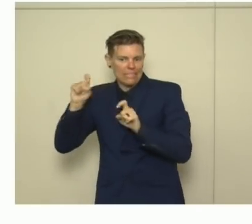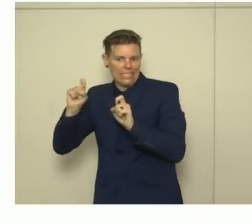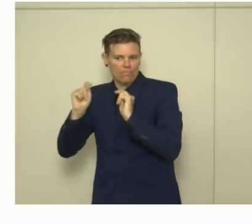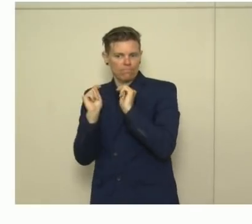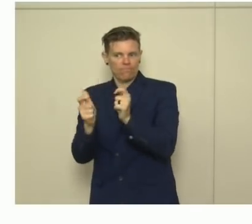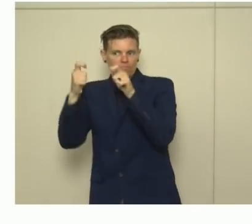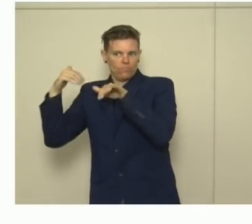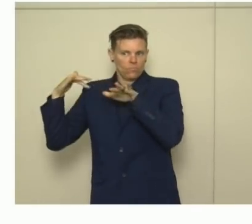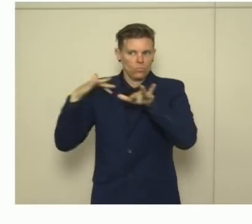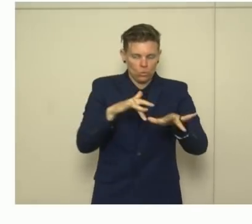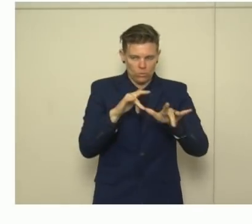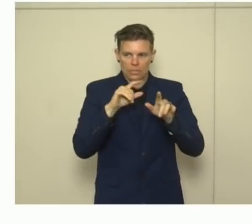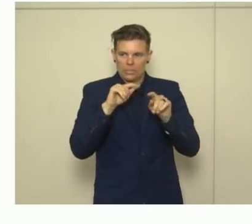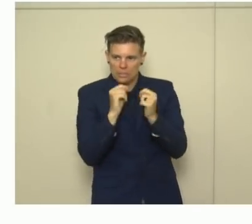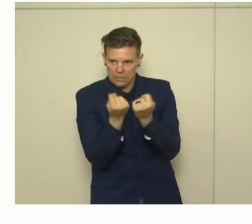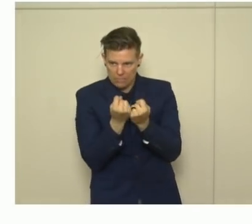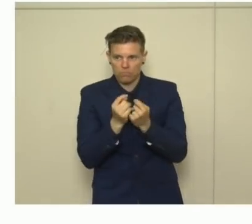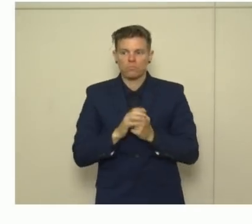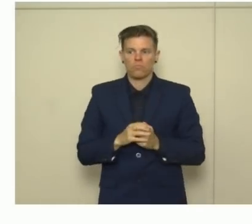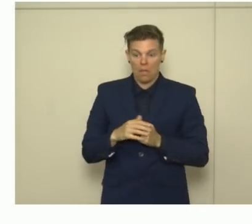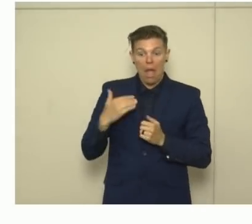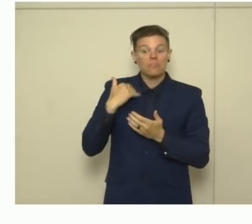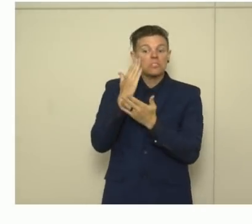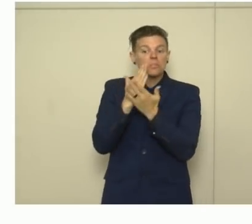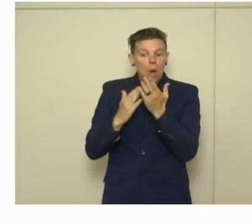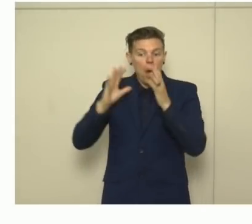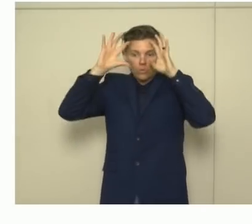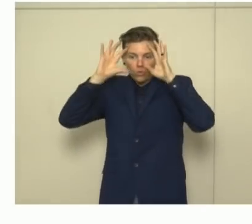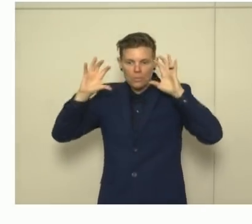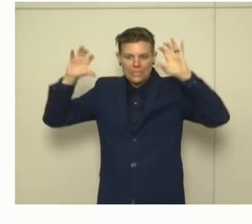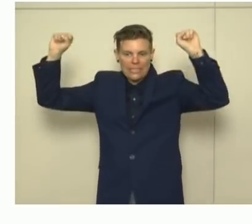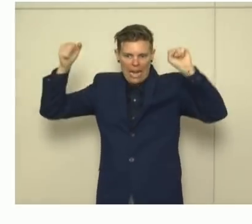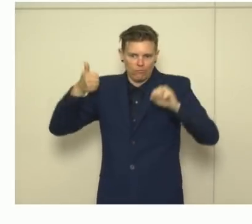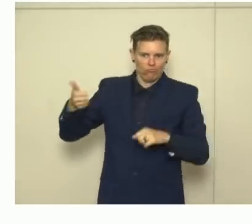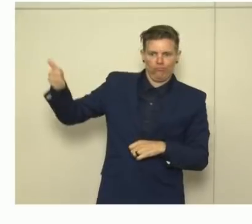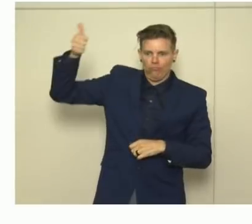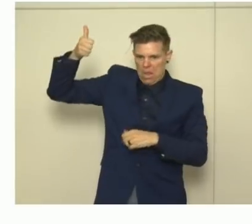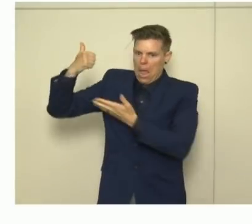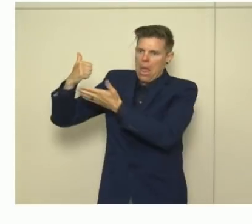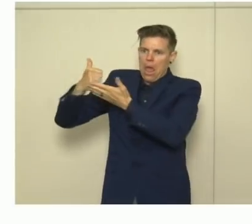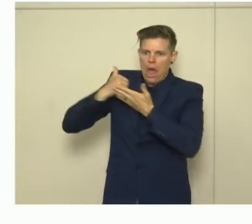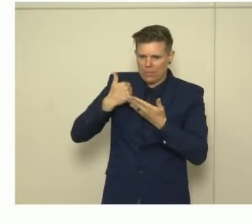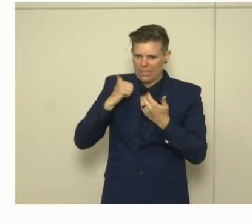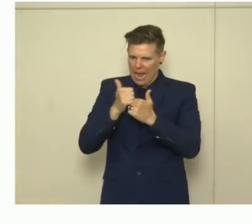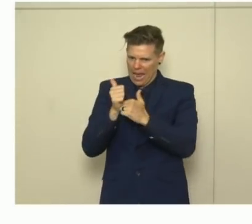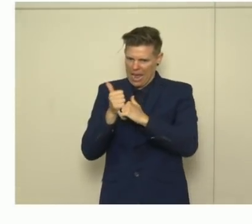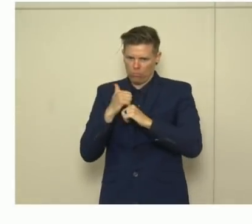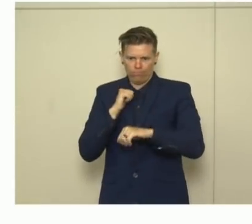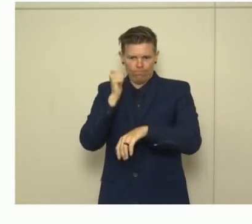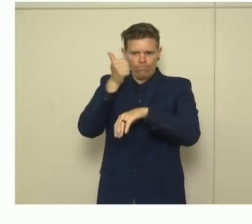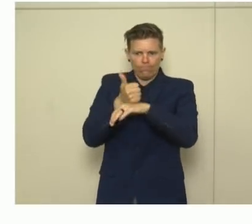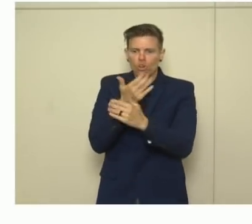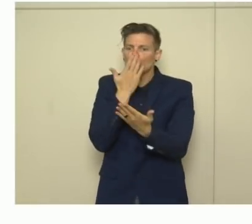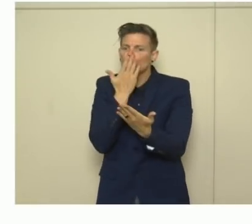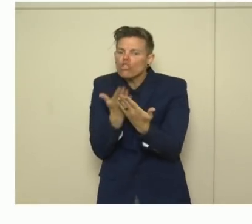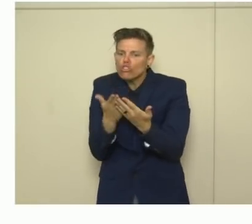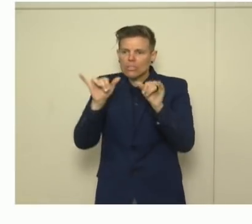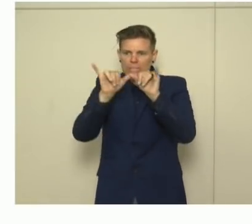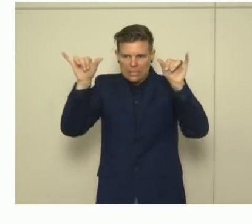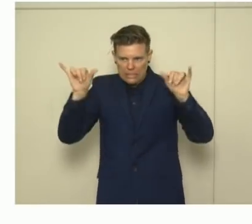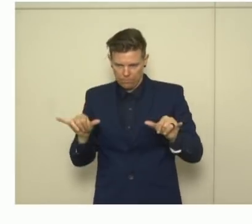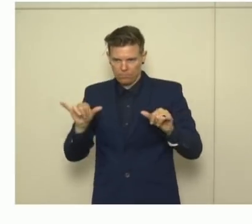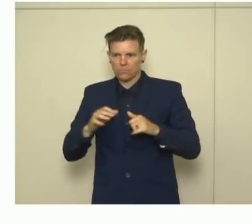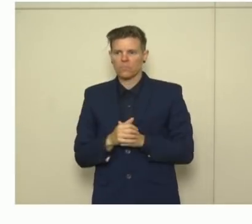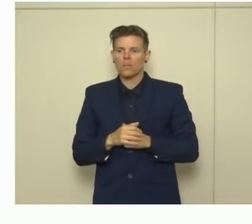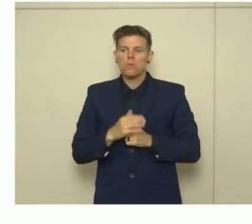we're able to streamline this system. I think we still have, as we've seen individual cases pop up amongst staff even